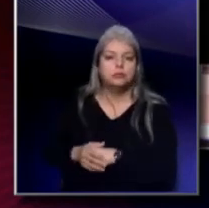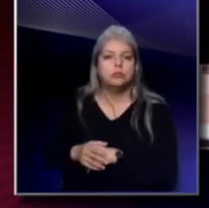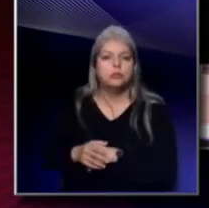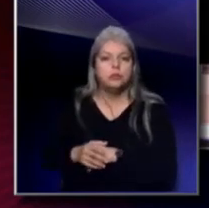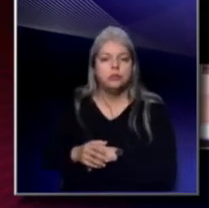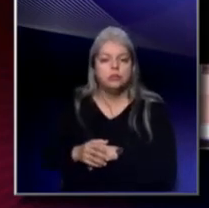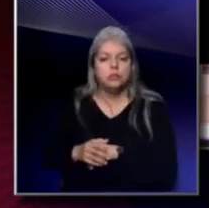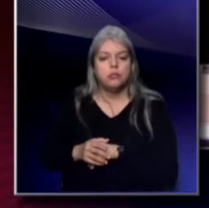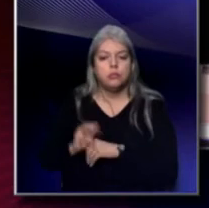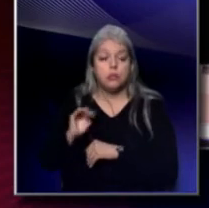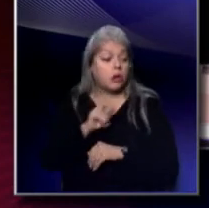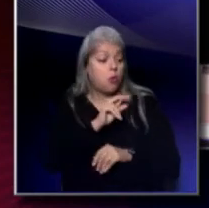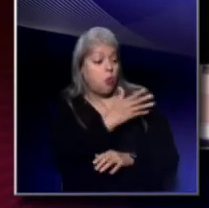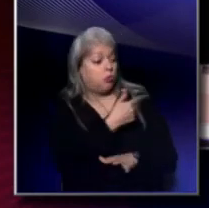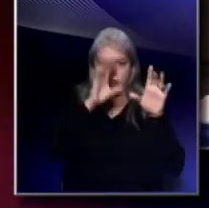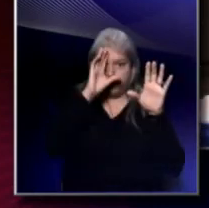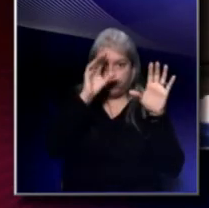mean to interrupt.